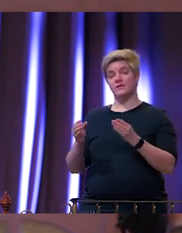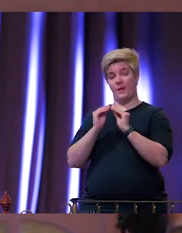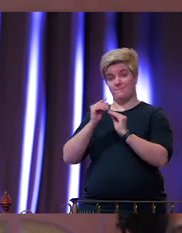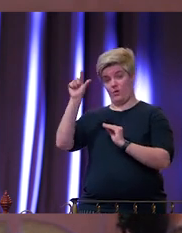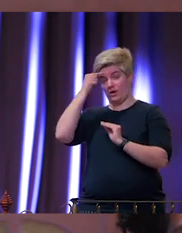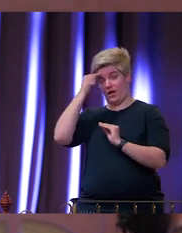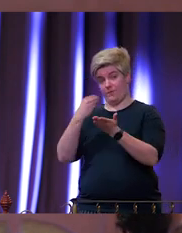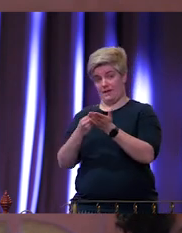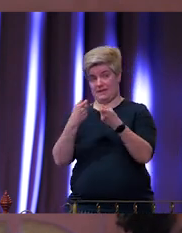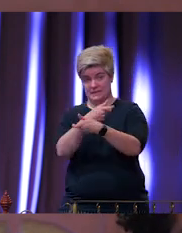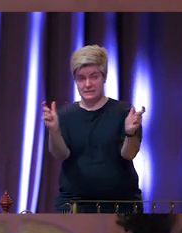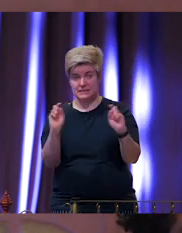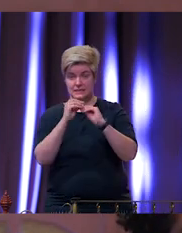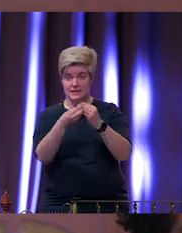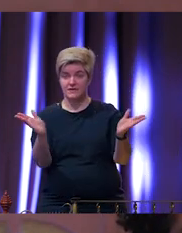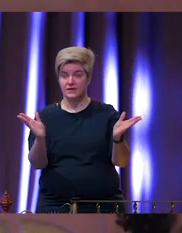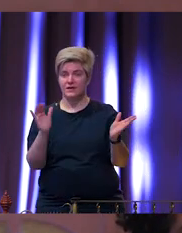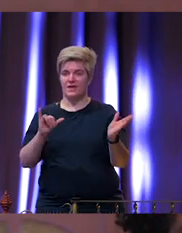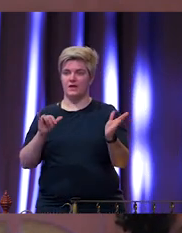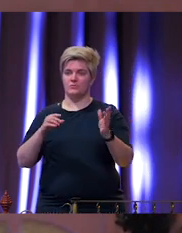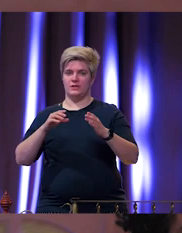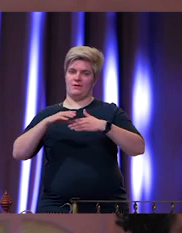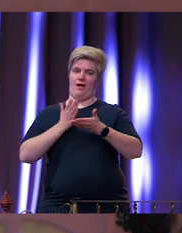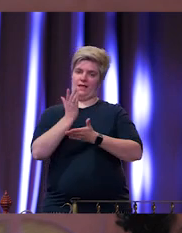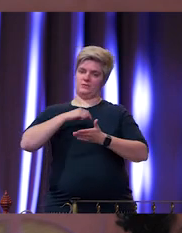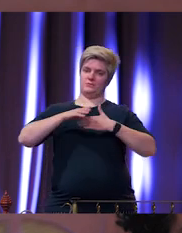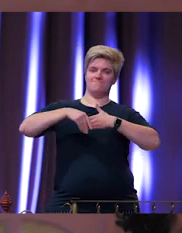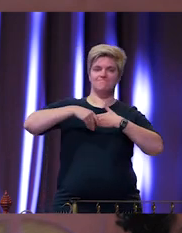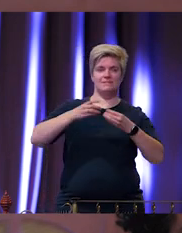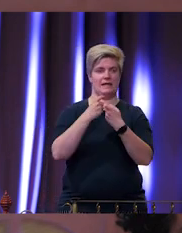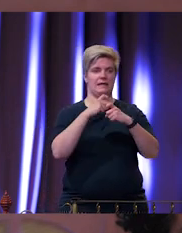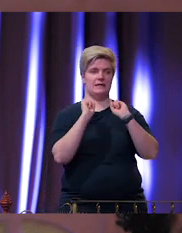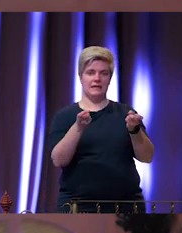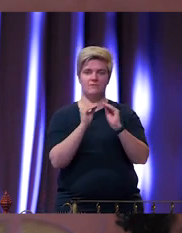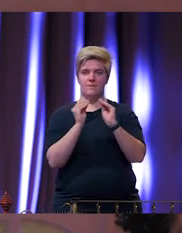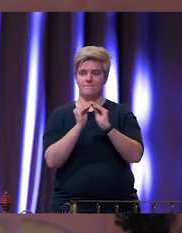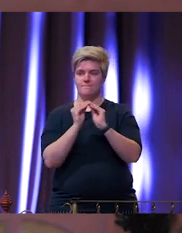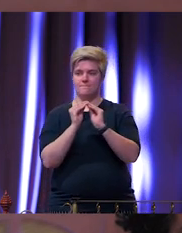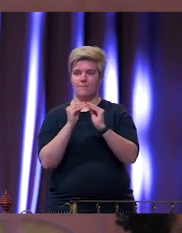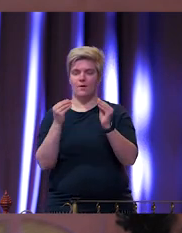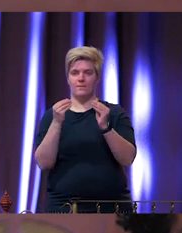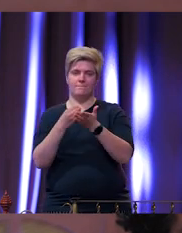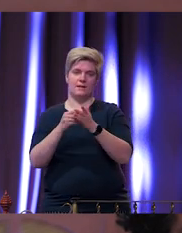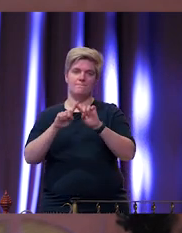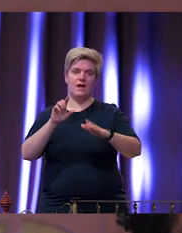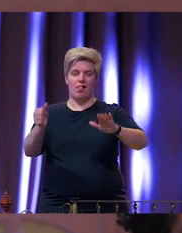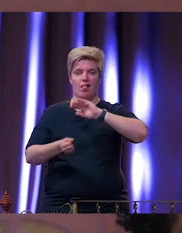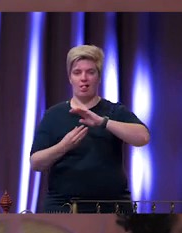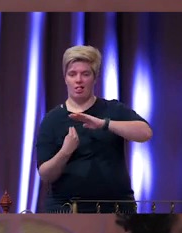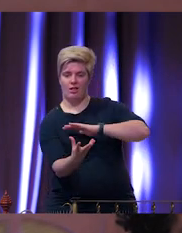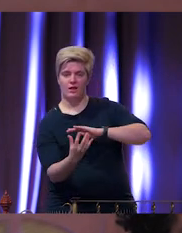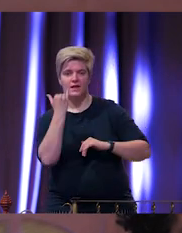that's given, it kind of frees up us to give more money, but it's hand in glove. And so that's something that if you hear that from